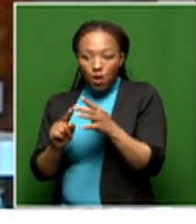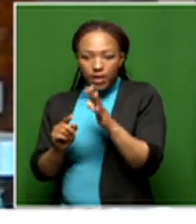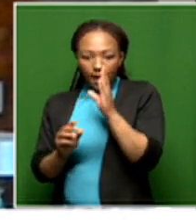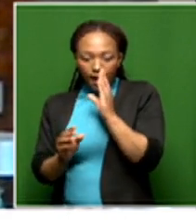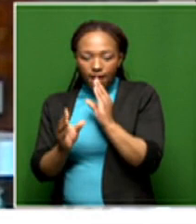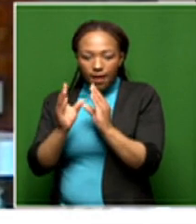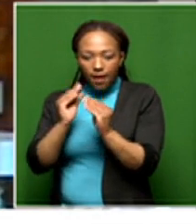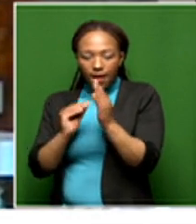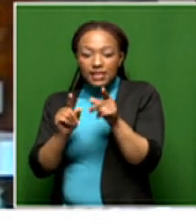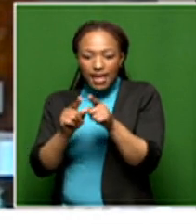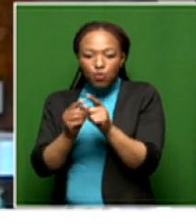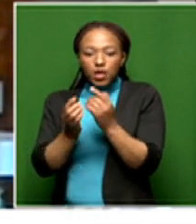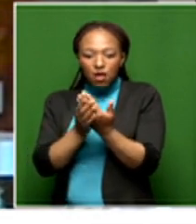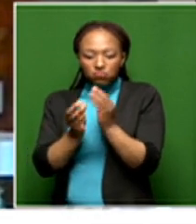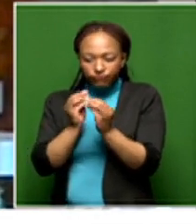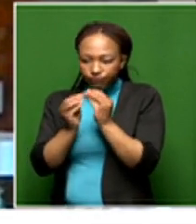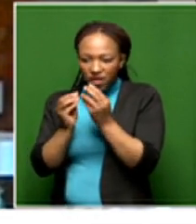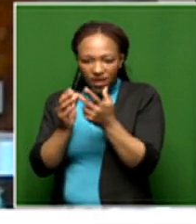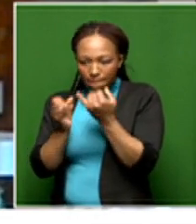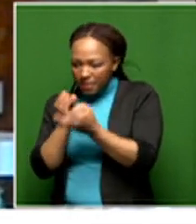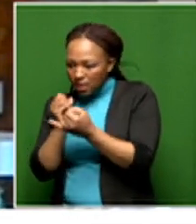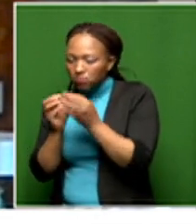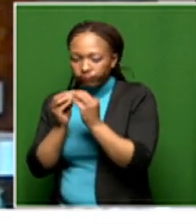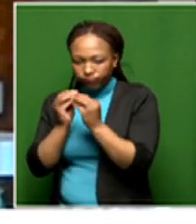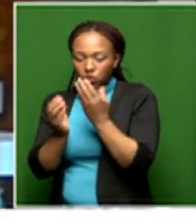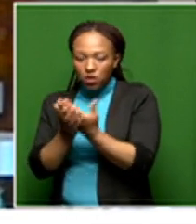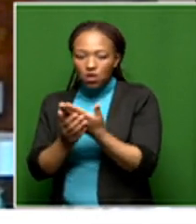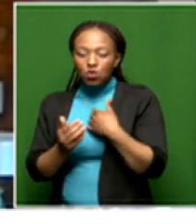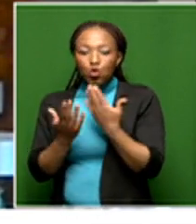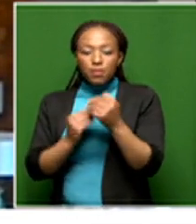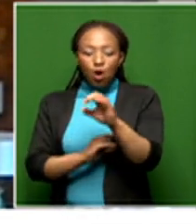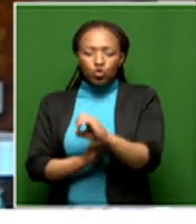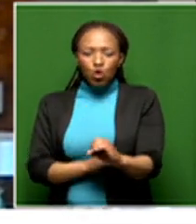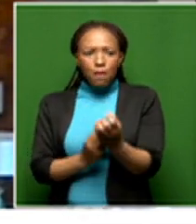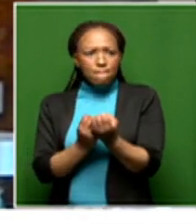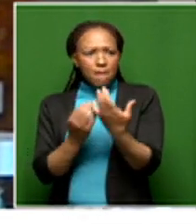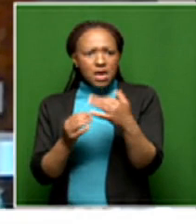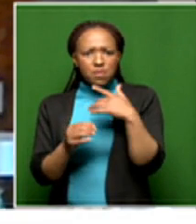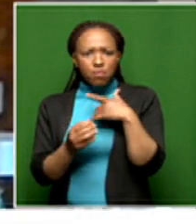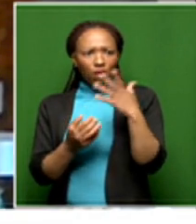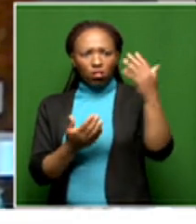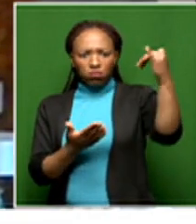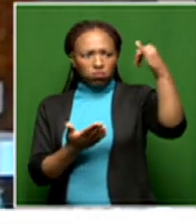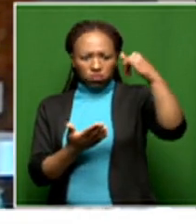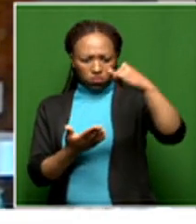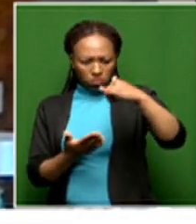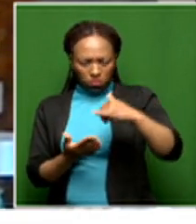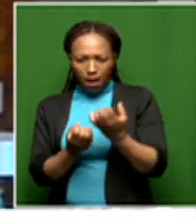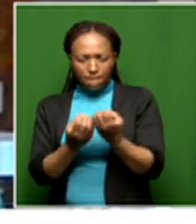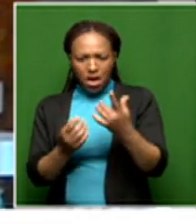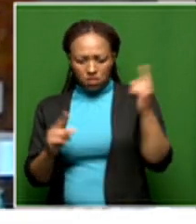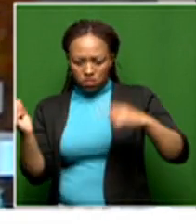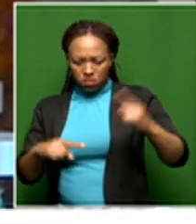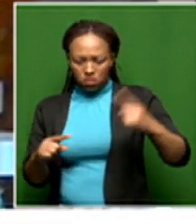rectified as we go along. As I said, we don't expect on 1st of October to have hundreds of thousands of people kind of coming to our shores immediately, but